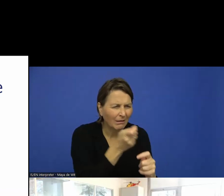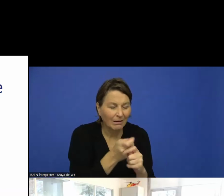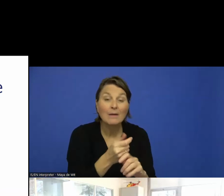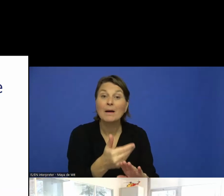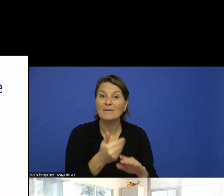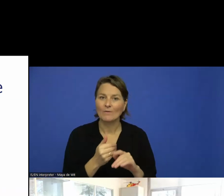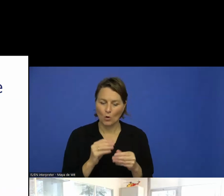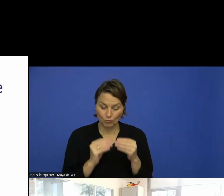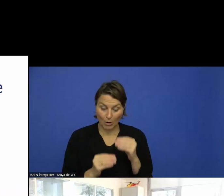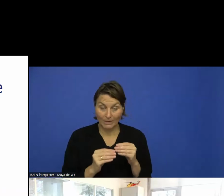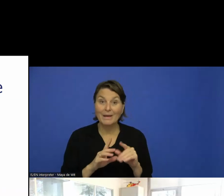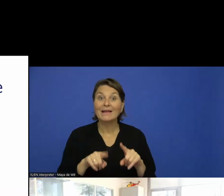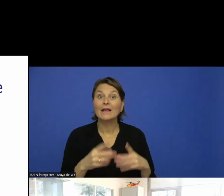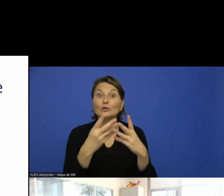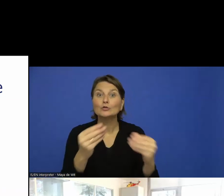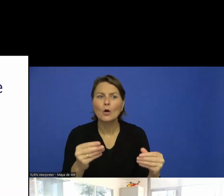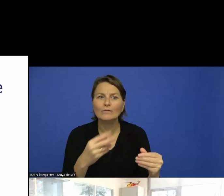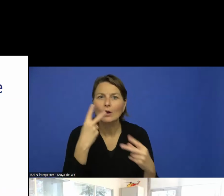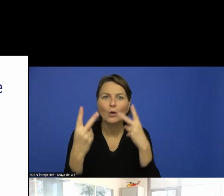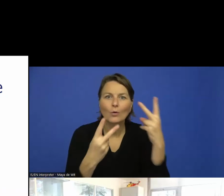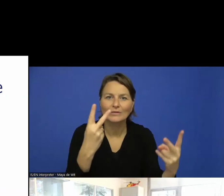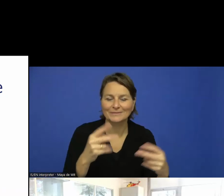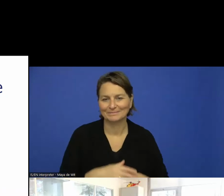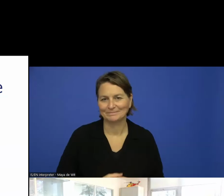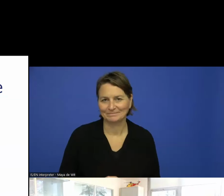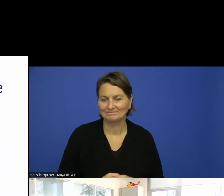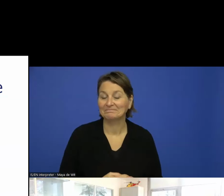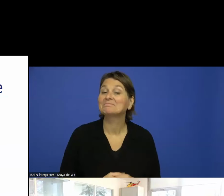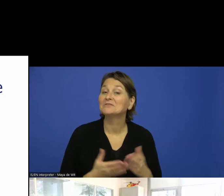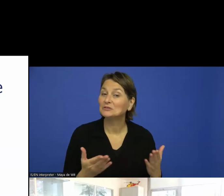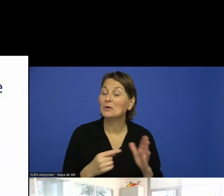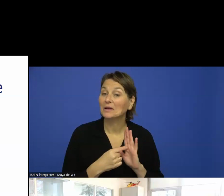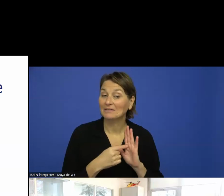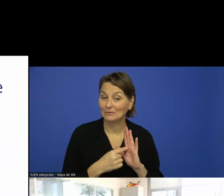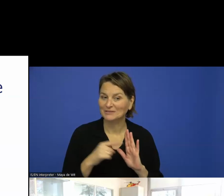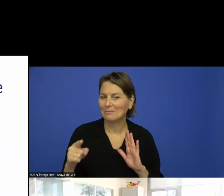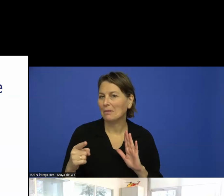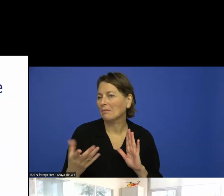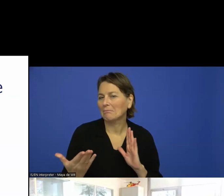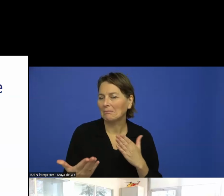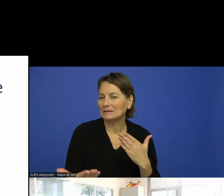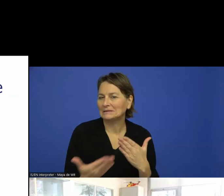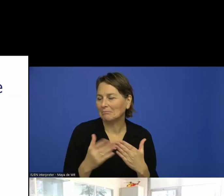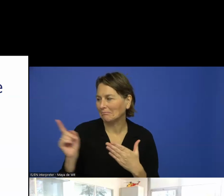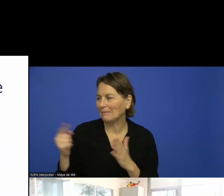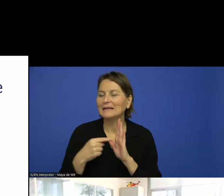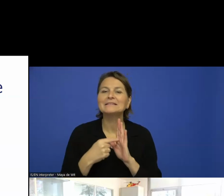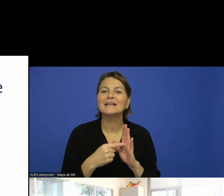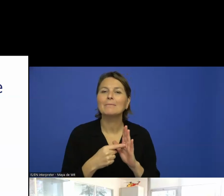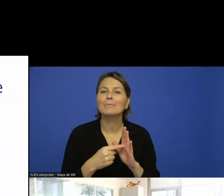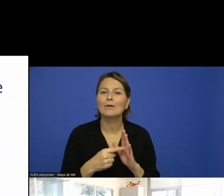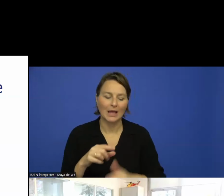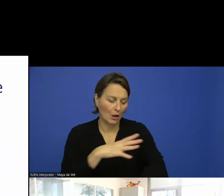best solution? And we can apply that to something like a simple blood pressure monitoring